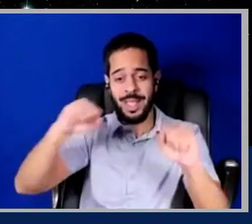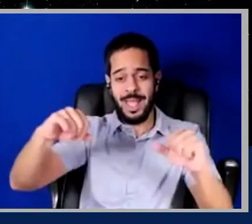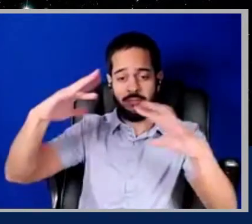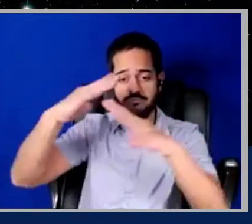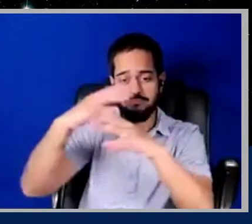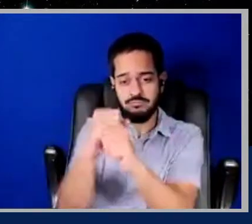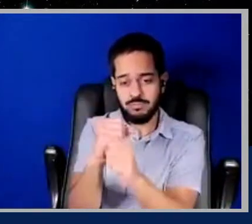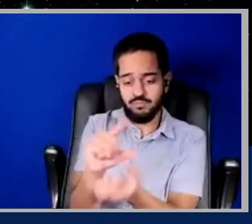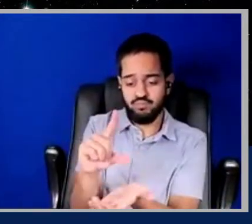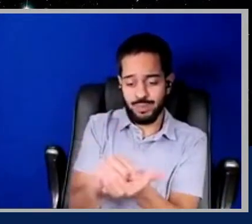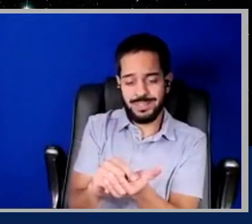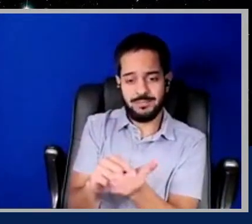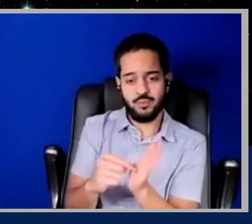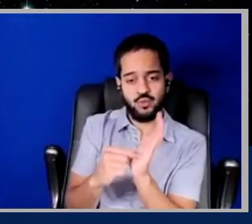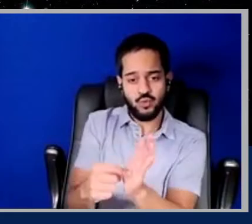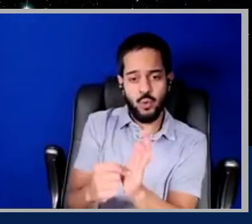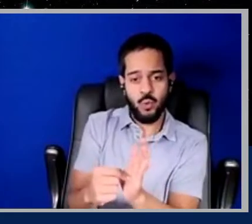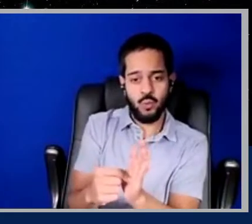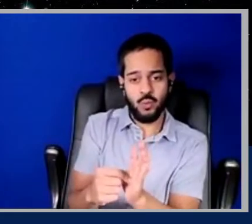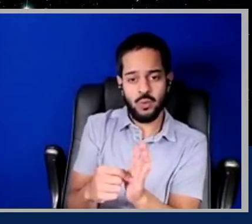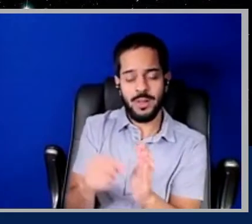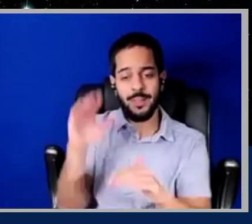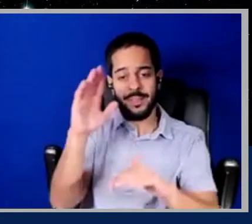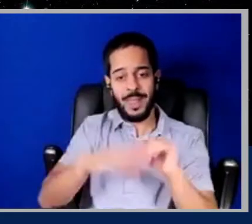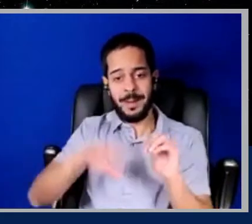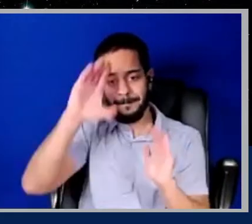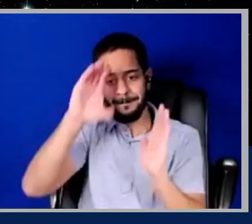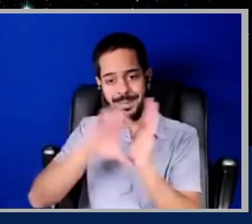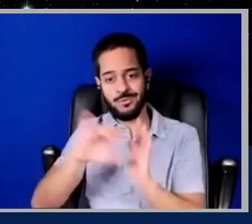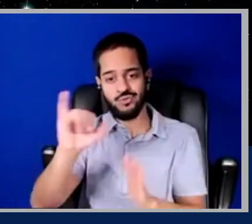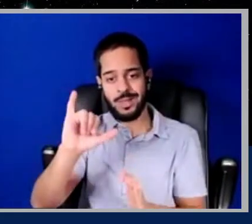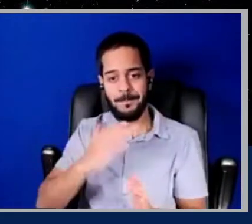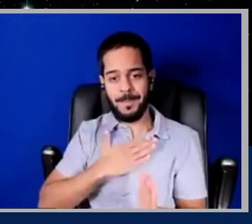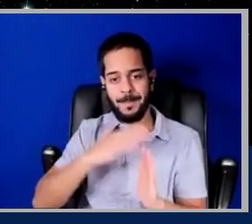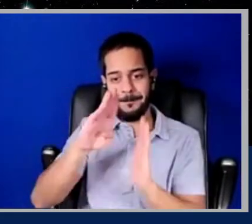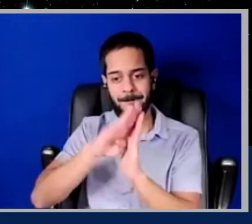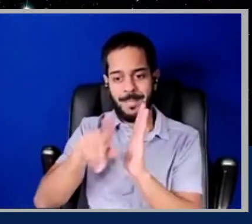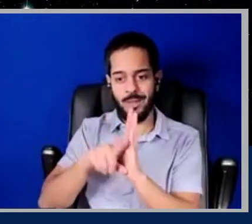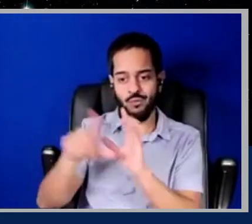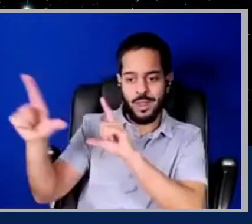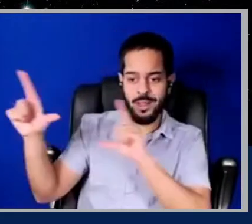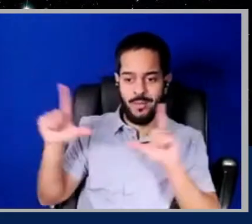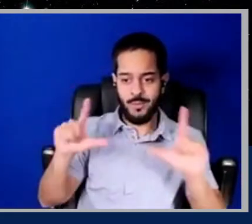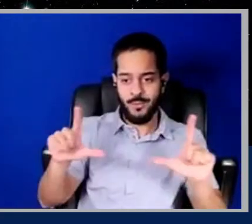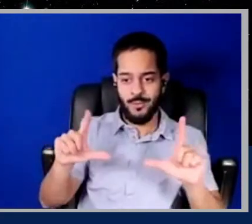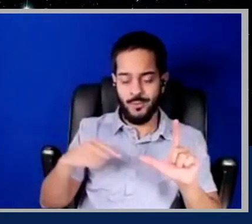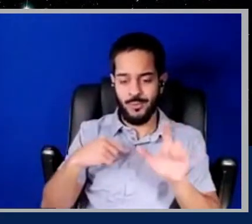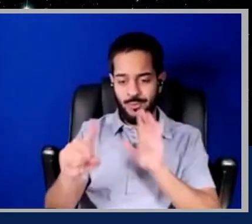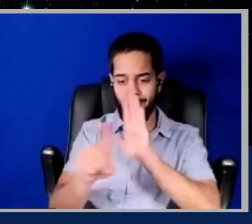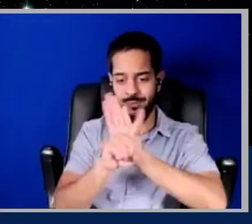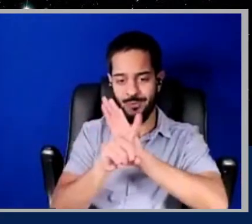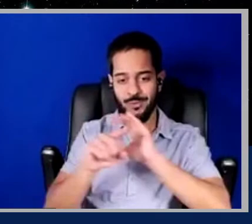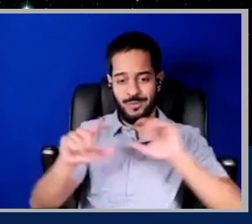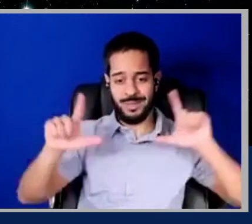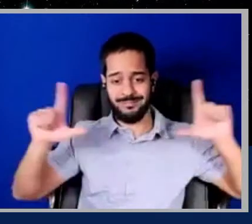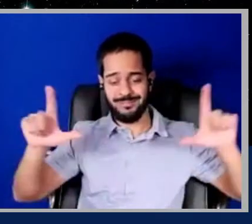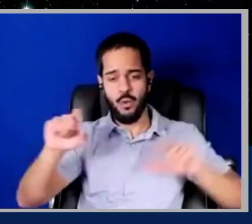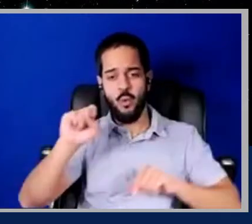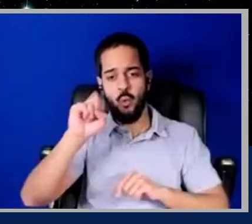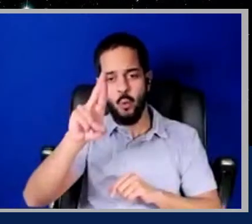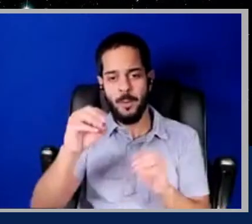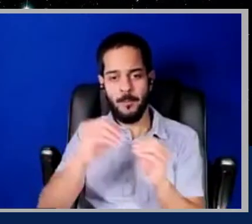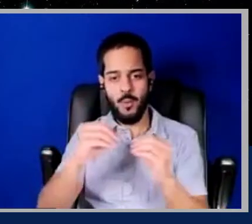at an image, right? Like the one behind me, right? It's like you have the benefit of time and a new